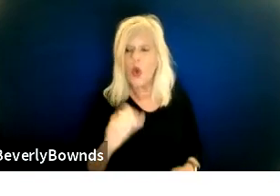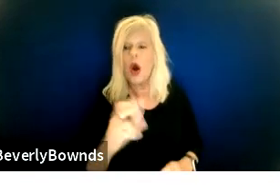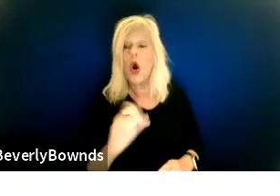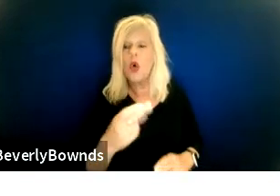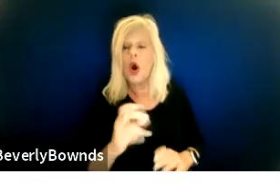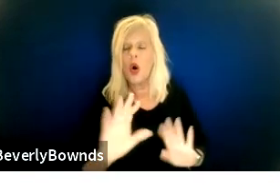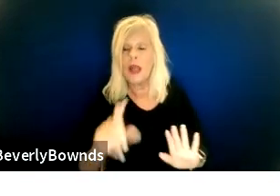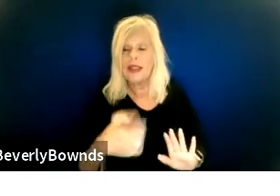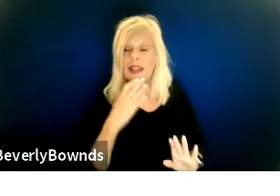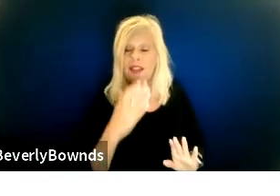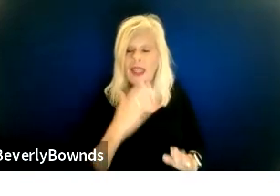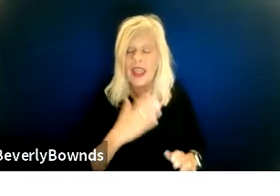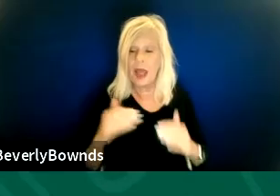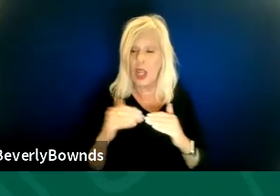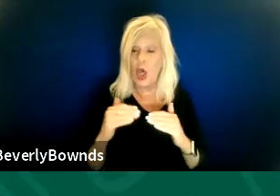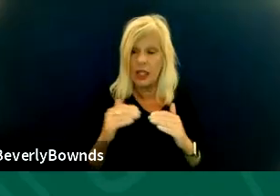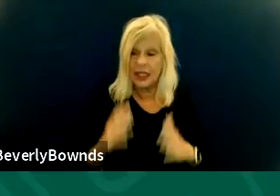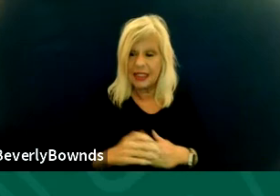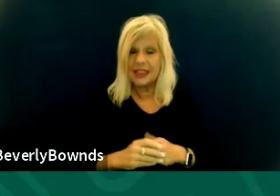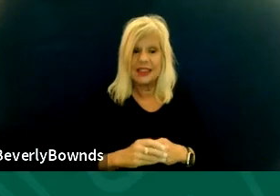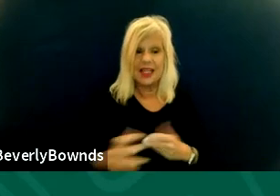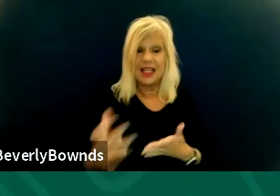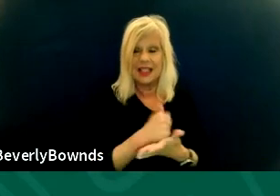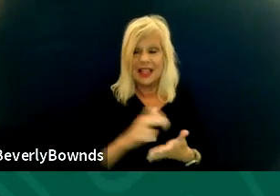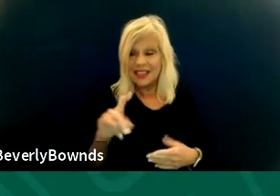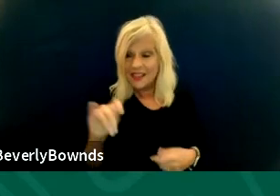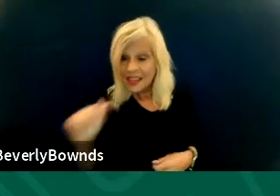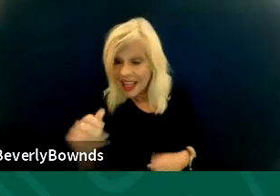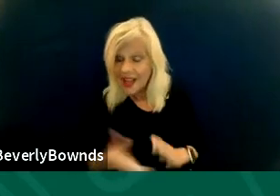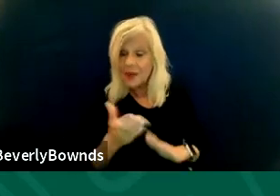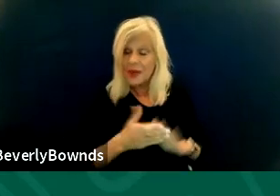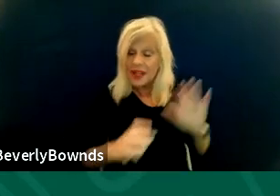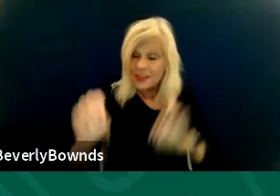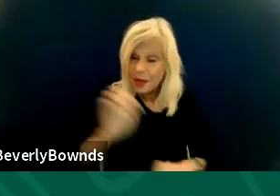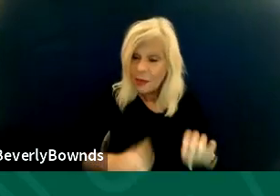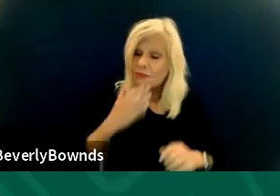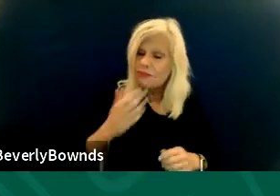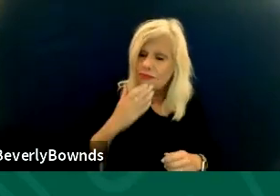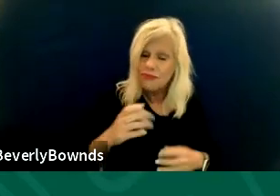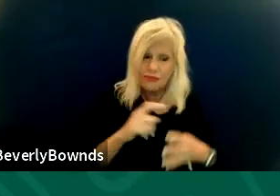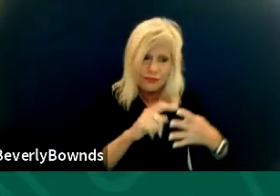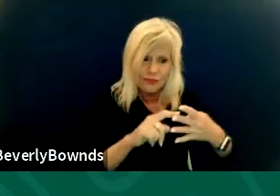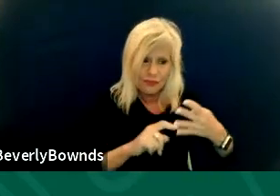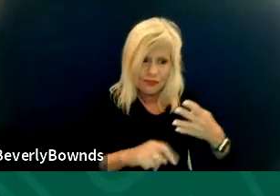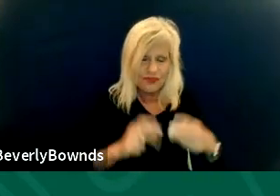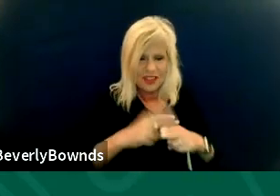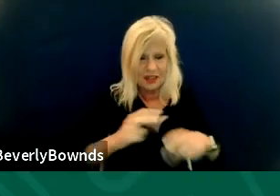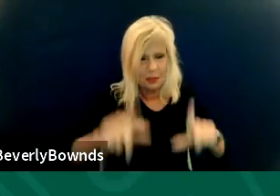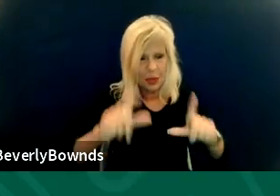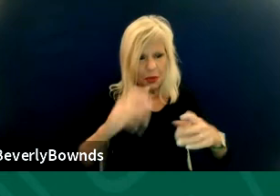should thank my colleagues in collecting the data and running the experiments, Brandon King, Kristen